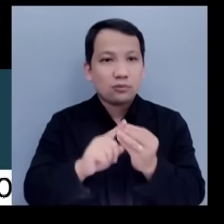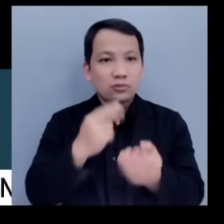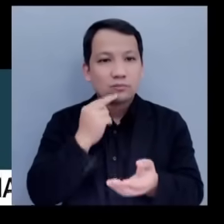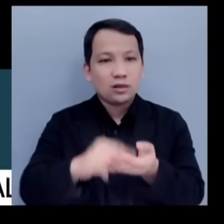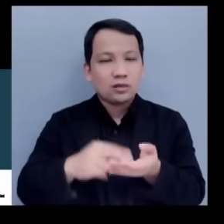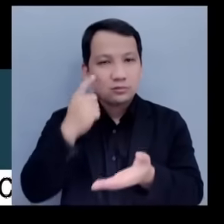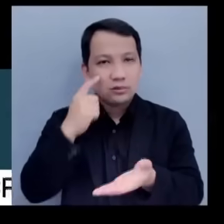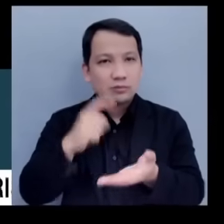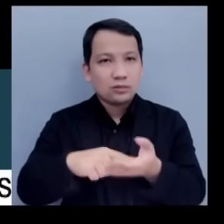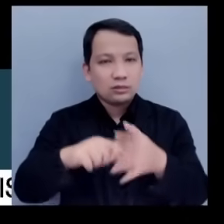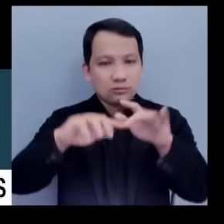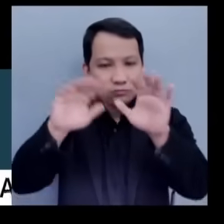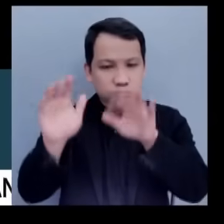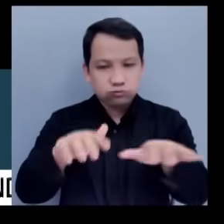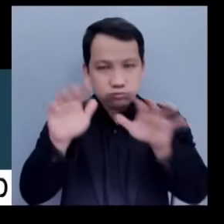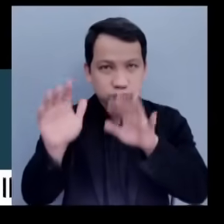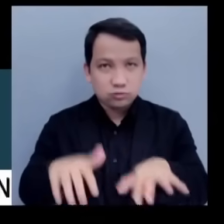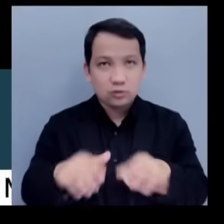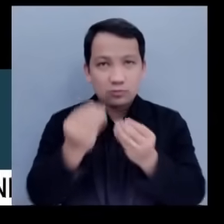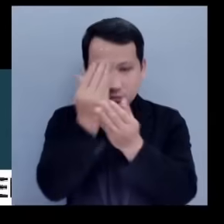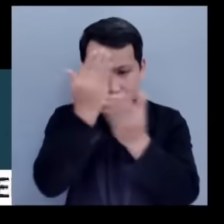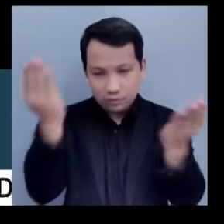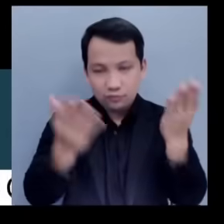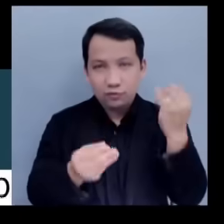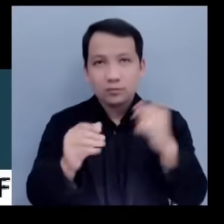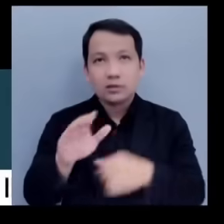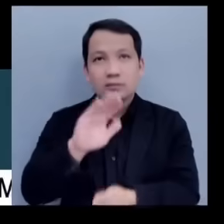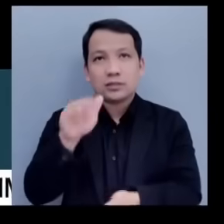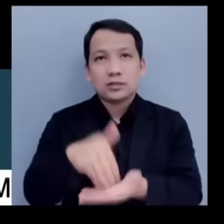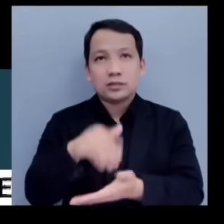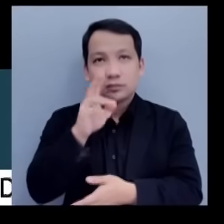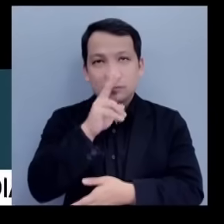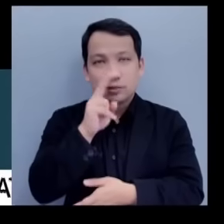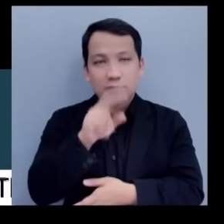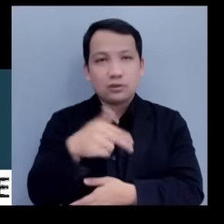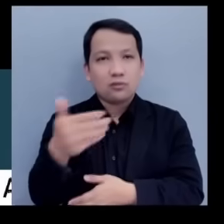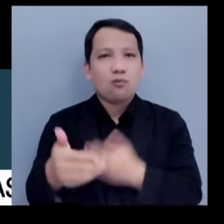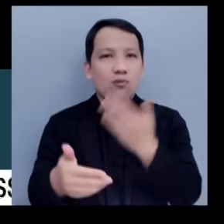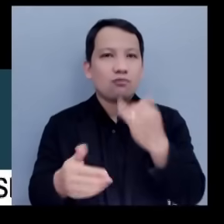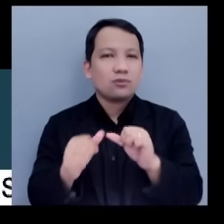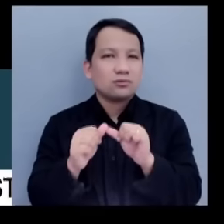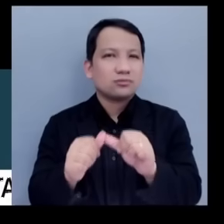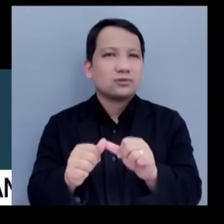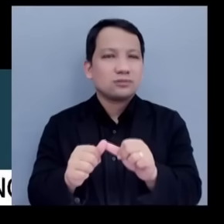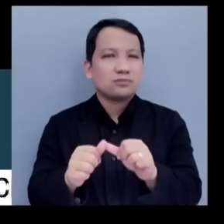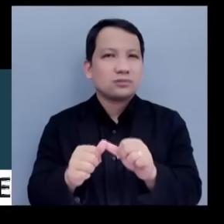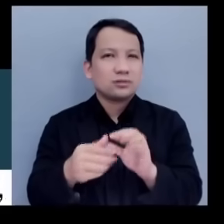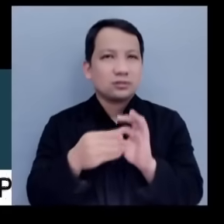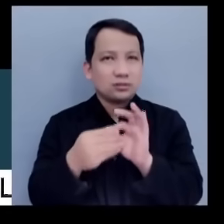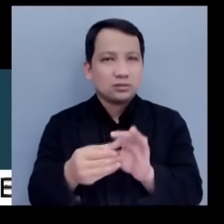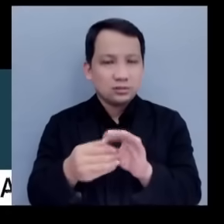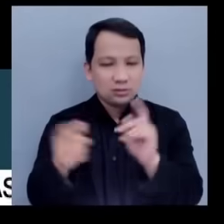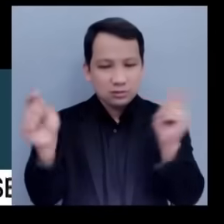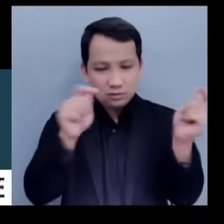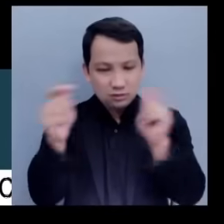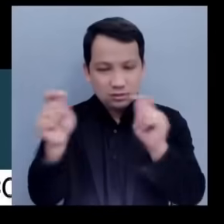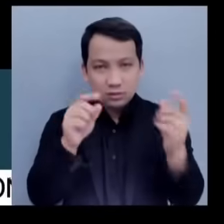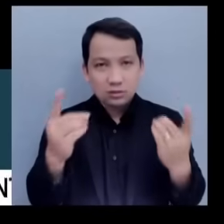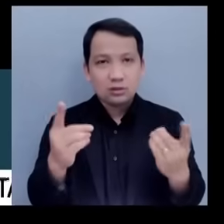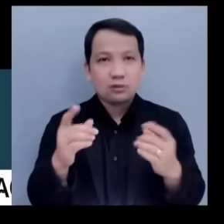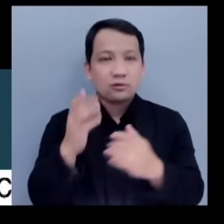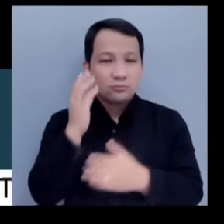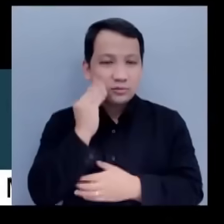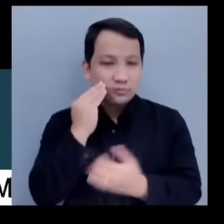heavy rainfall advisories in most areas of Central Visayas, noting that this is due to the trough of the tropical depression that